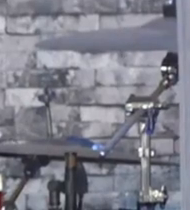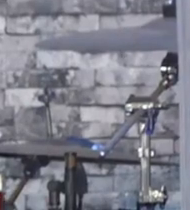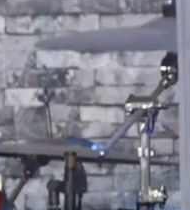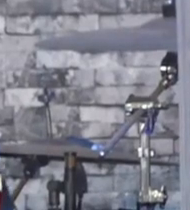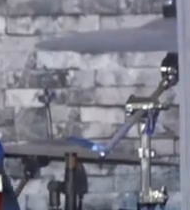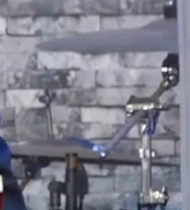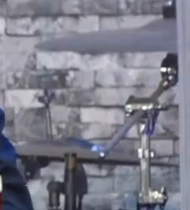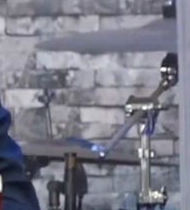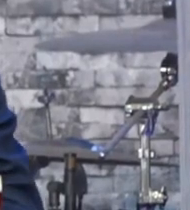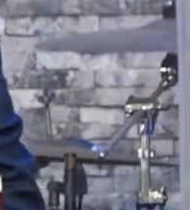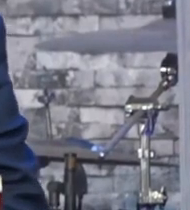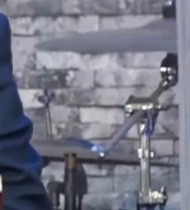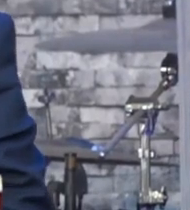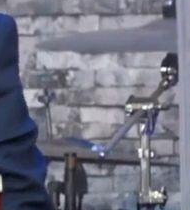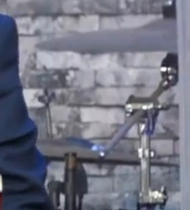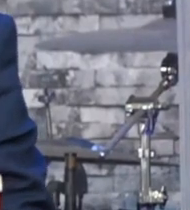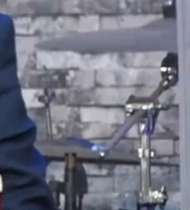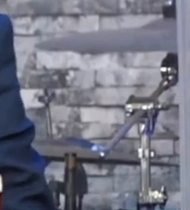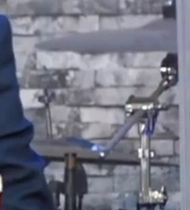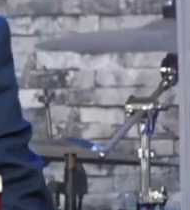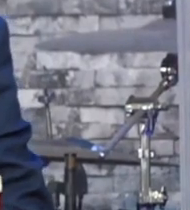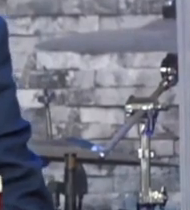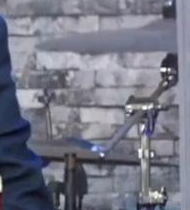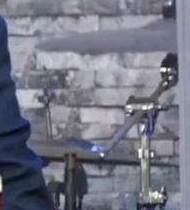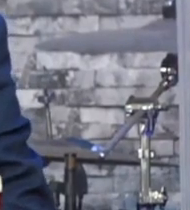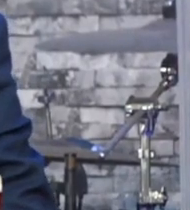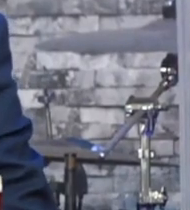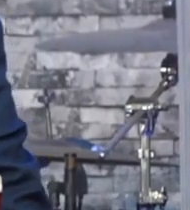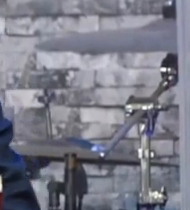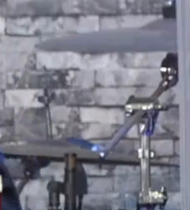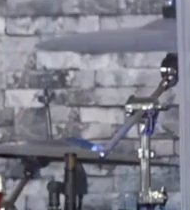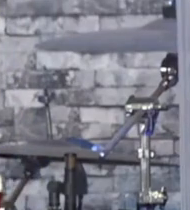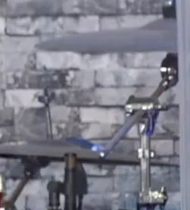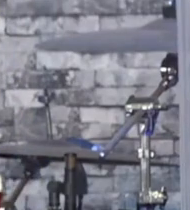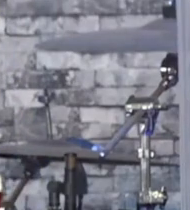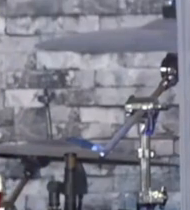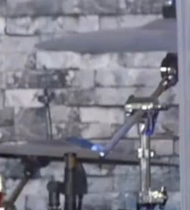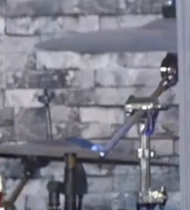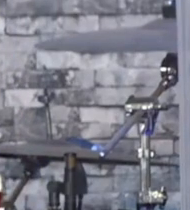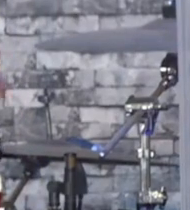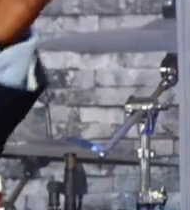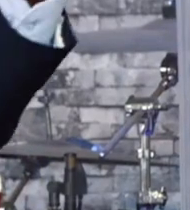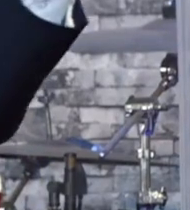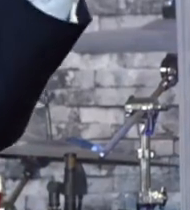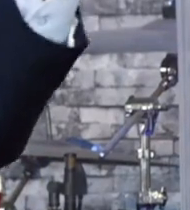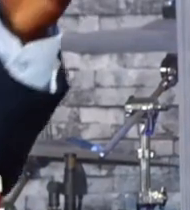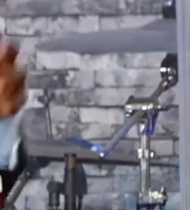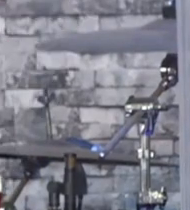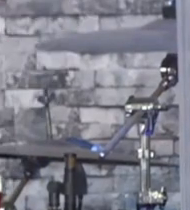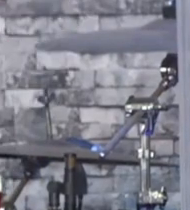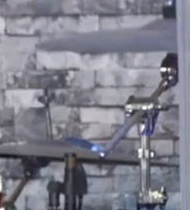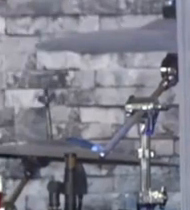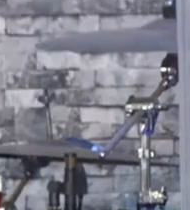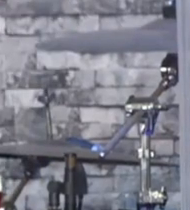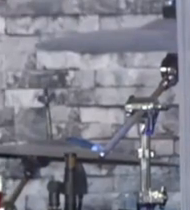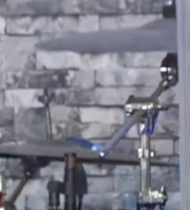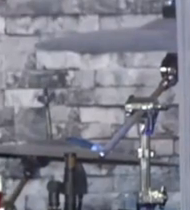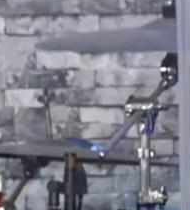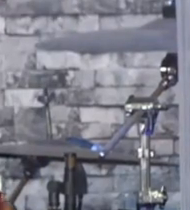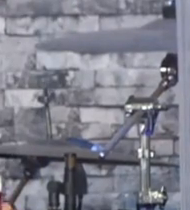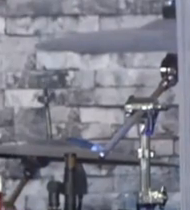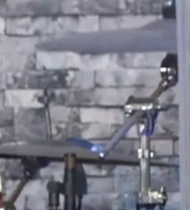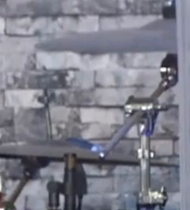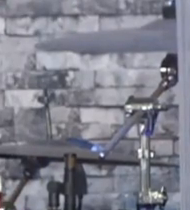Mungu. And you came in this sanctuary. Na ulikuja kwenye hekalu hili. Because you want God to fill you. Kwa sababu unataka